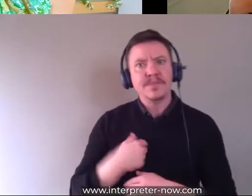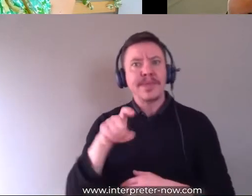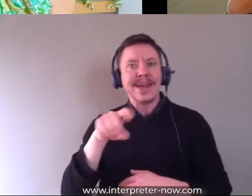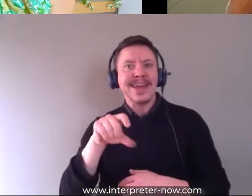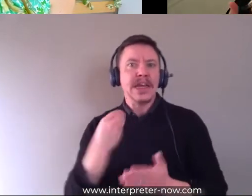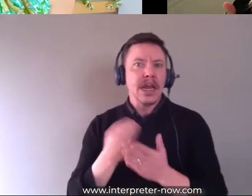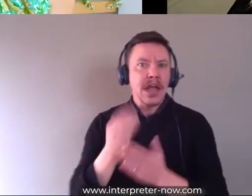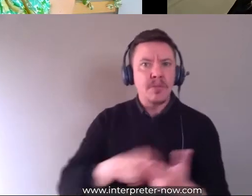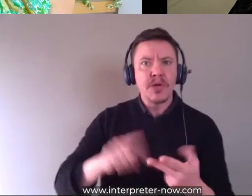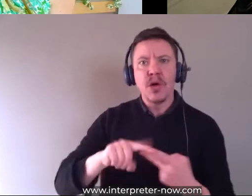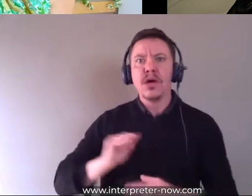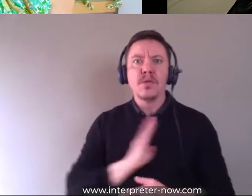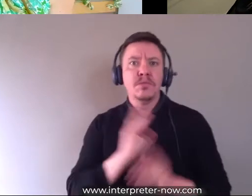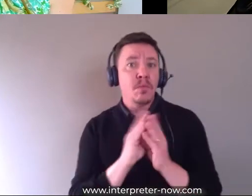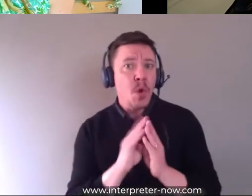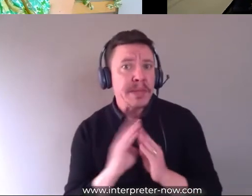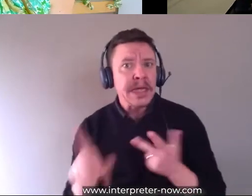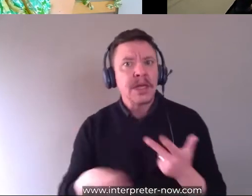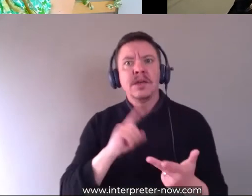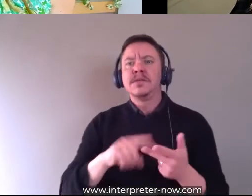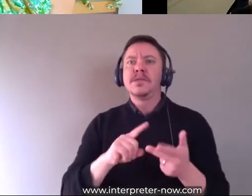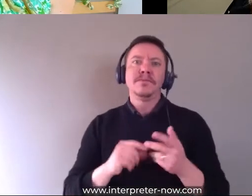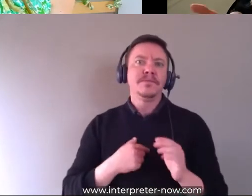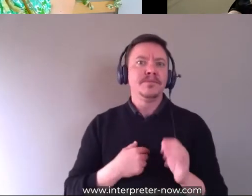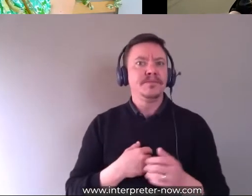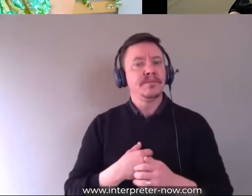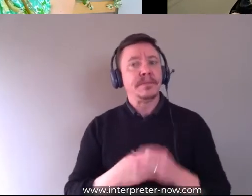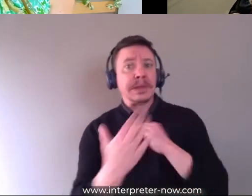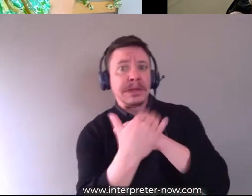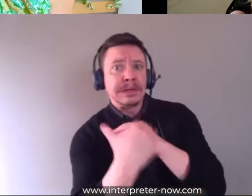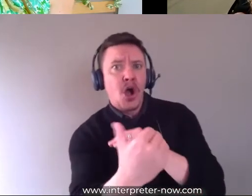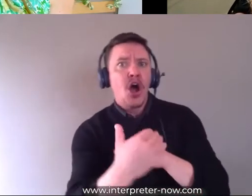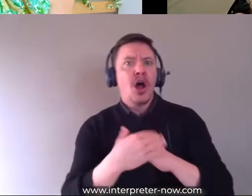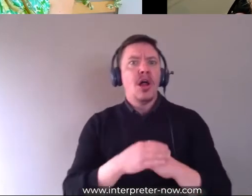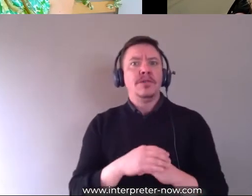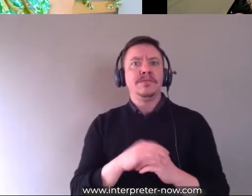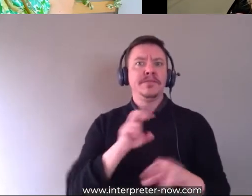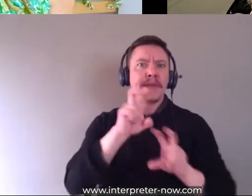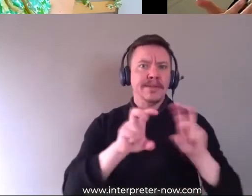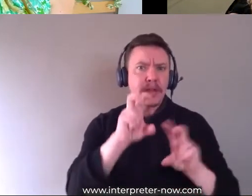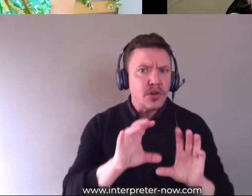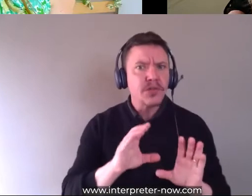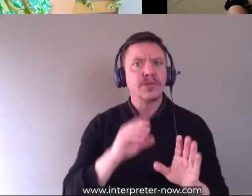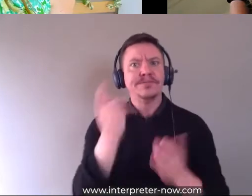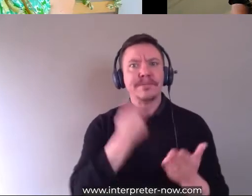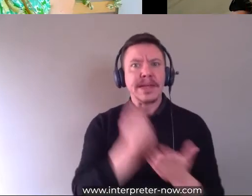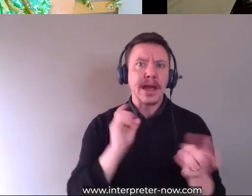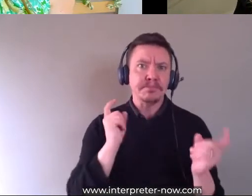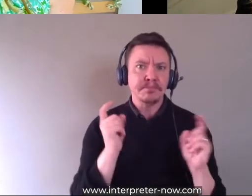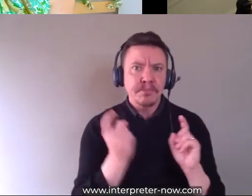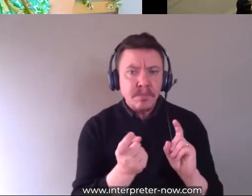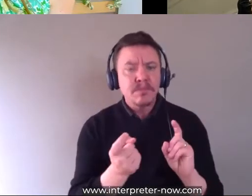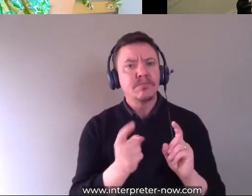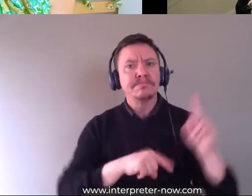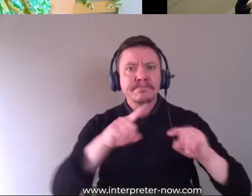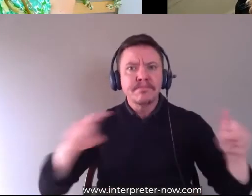meetings, needing to tap and call on our investors at various stages of evolution through the different